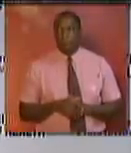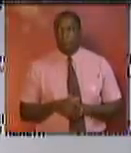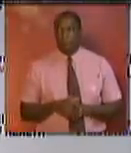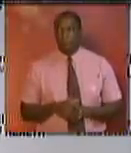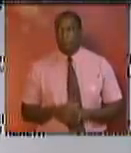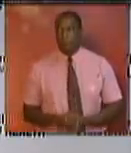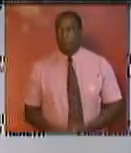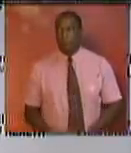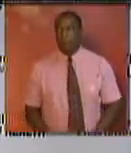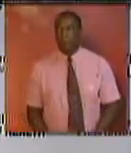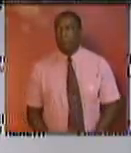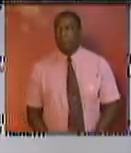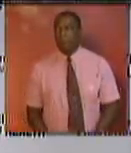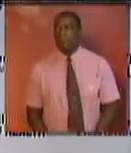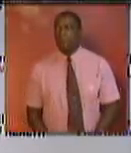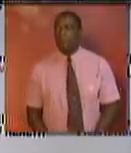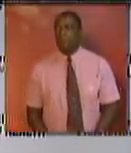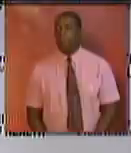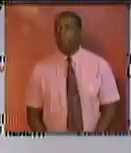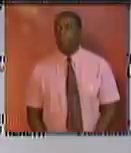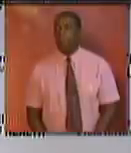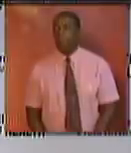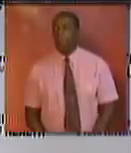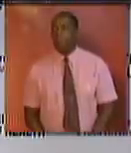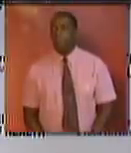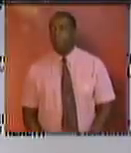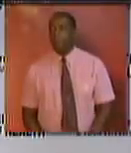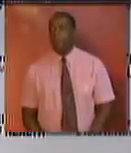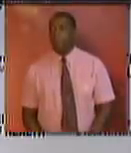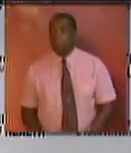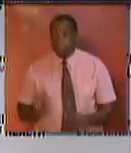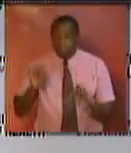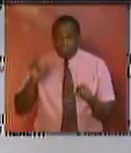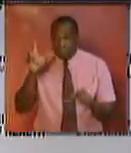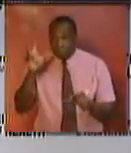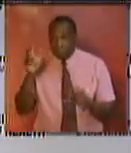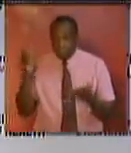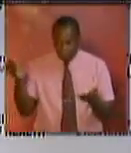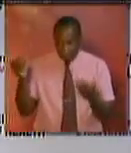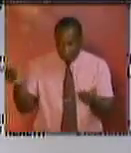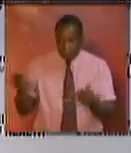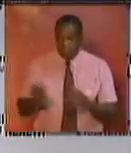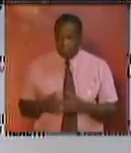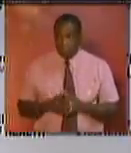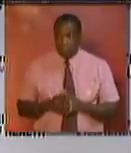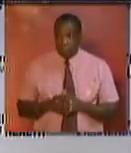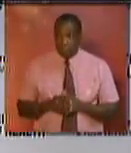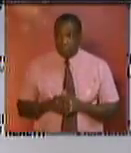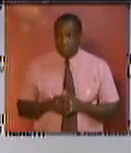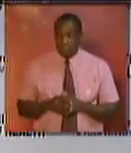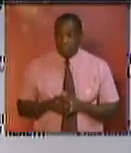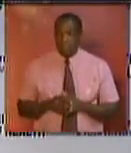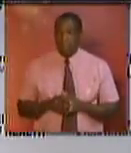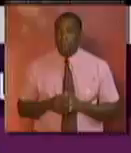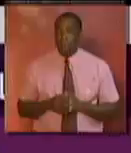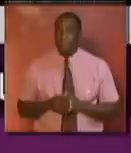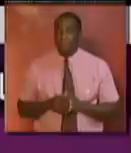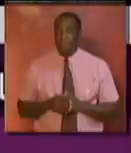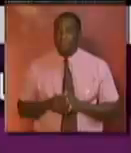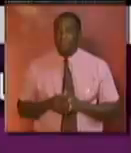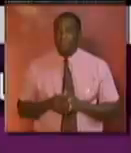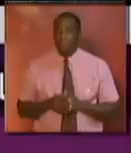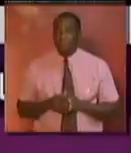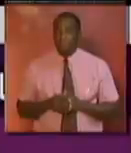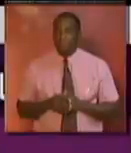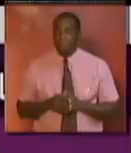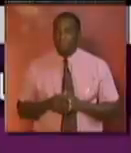TV6 to Ms. Cutting. Hello. Wonderful. We can hear you. Good morning. Good morning, Renessa Cutting, TV6 News. I'd just like to